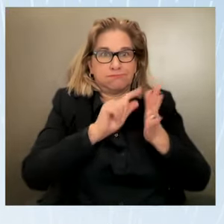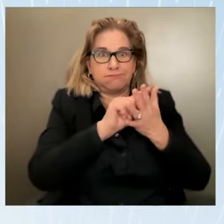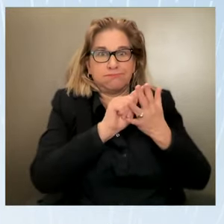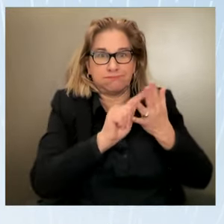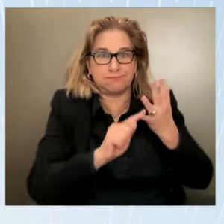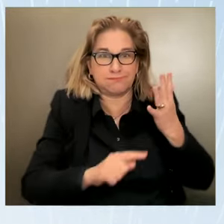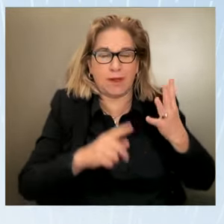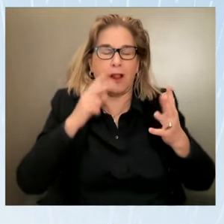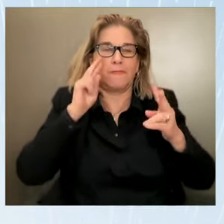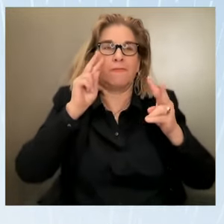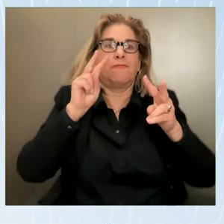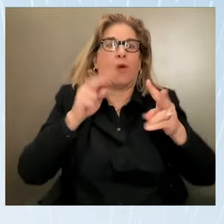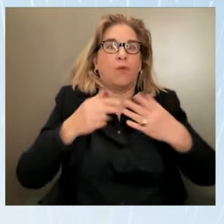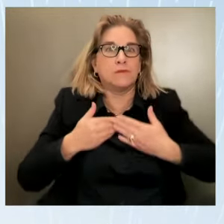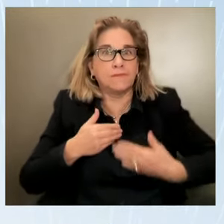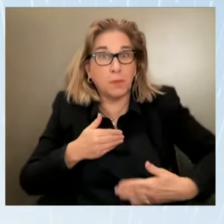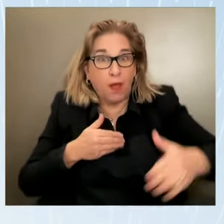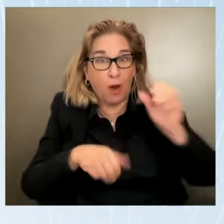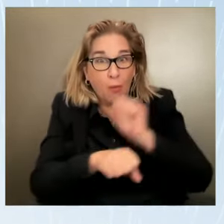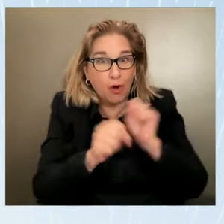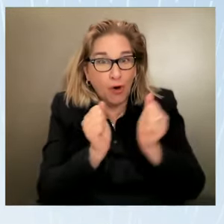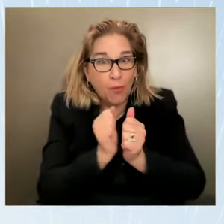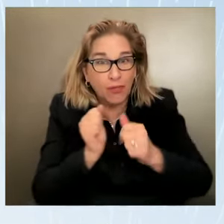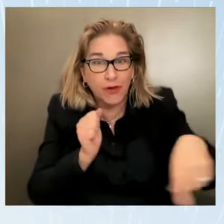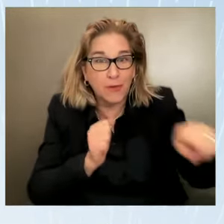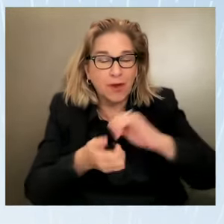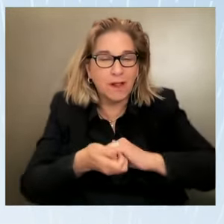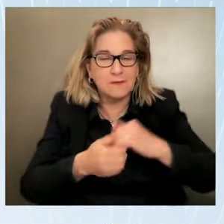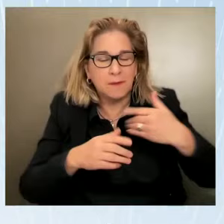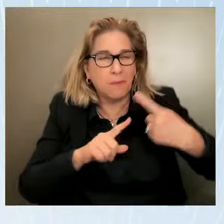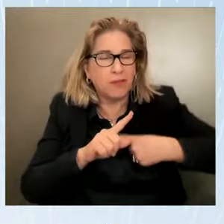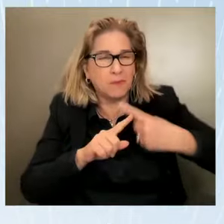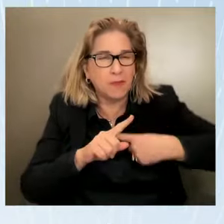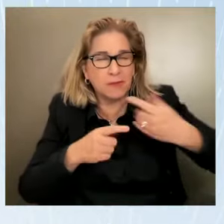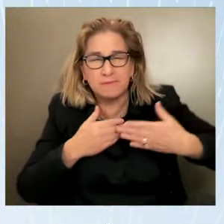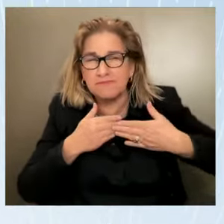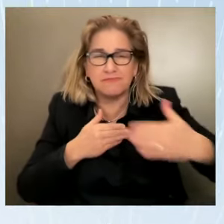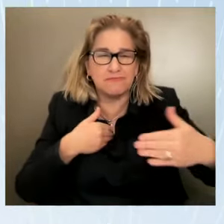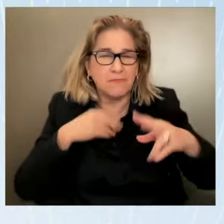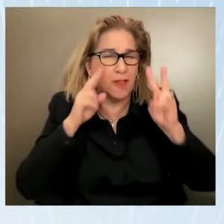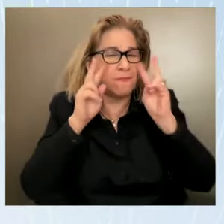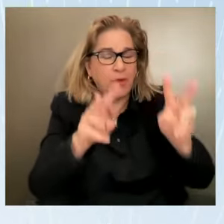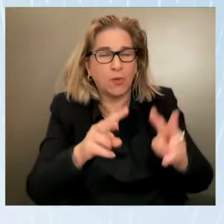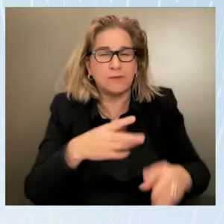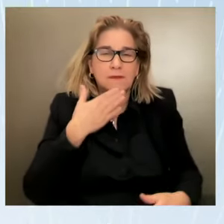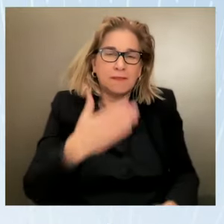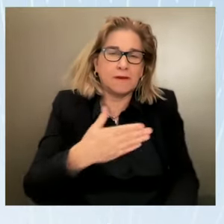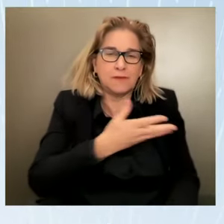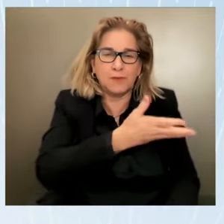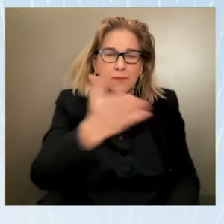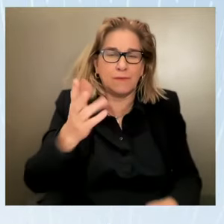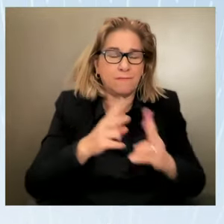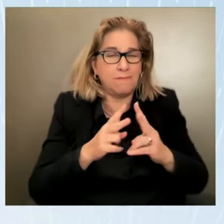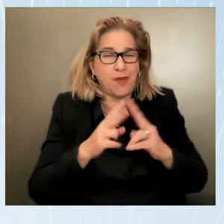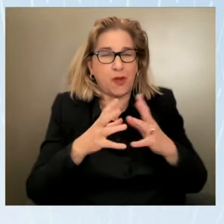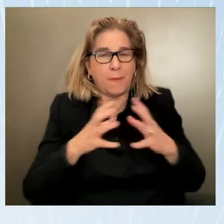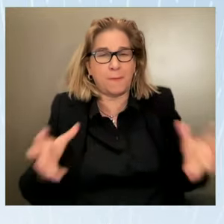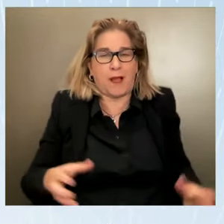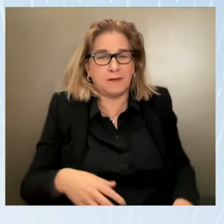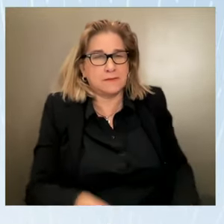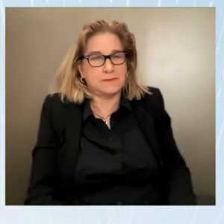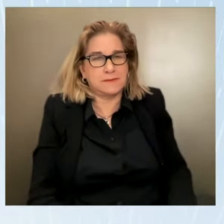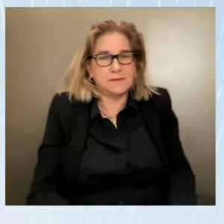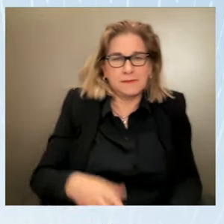Ambassador, thank you very, very much for that, and I know there's a lot more that we didn't have time to touch on today, but greatly appreciate all of these